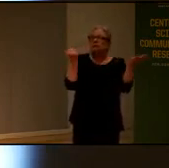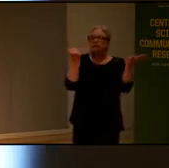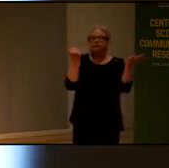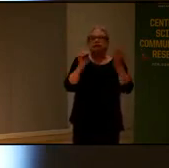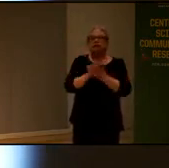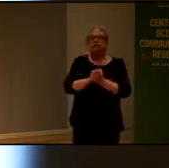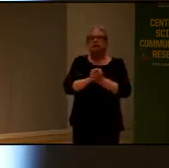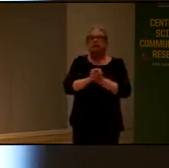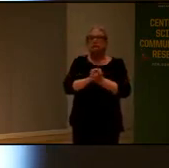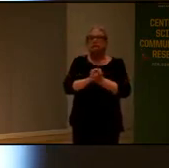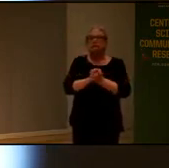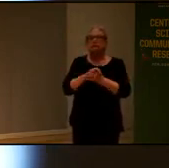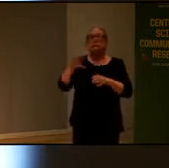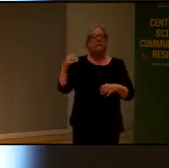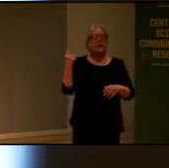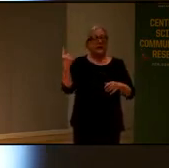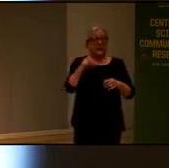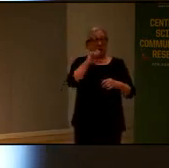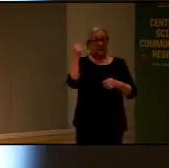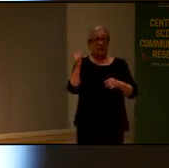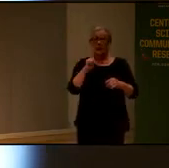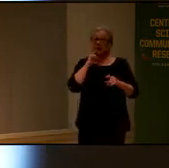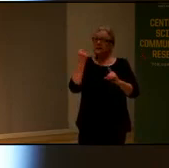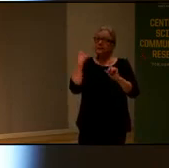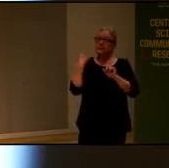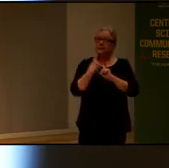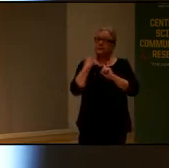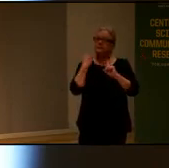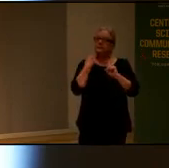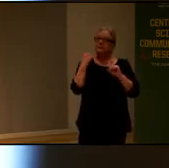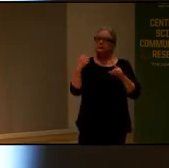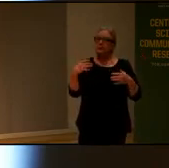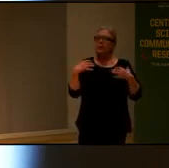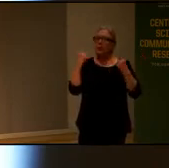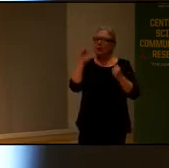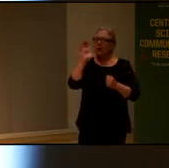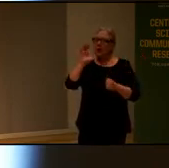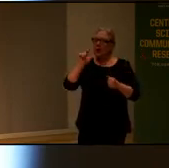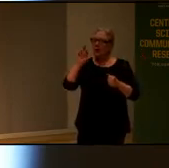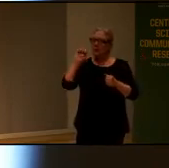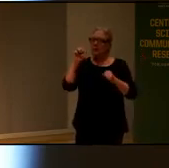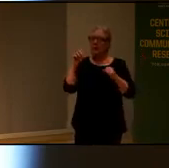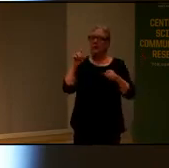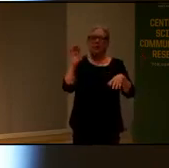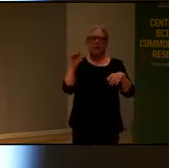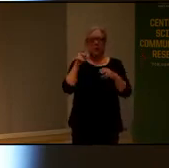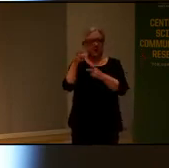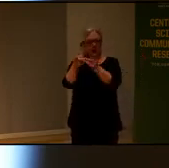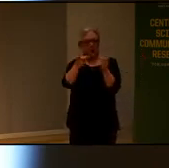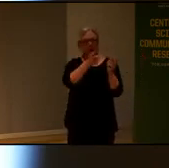something else really struck me in the sense of the healthcare facilities as sort of that PR